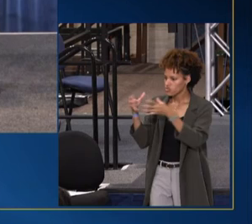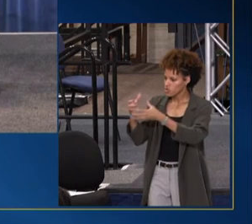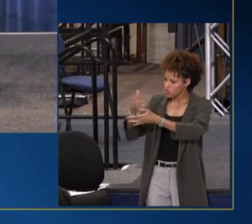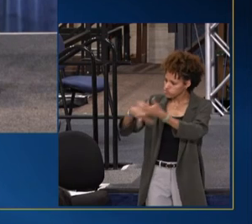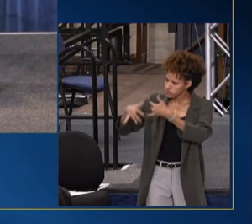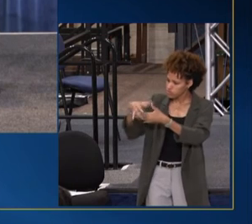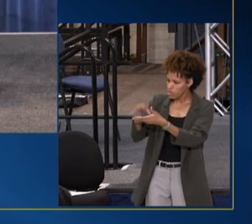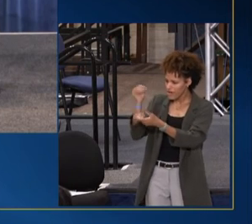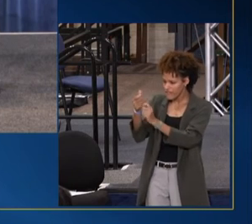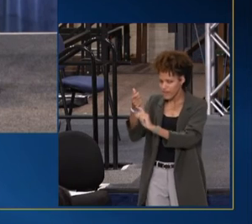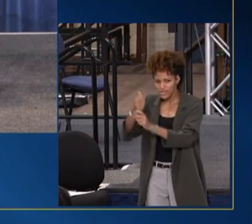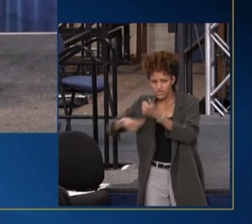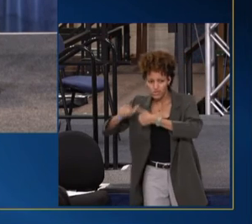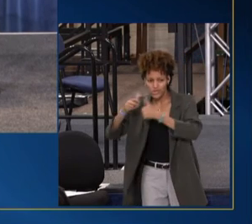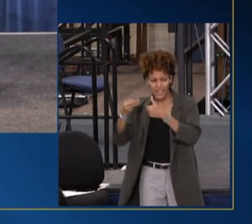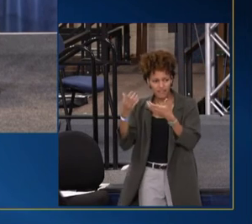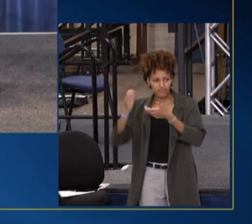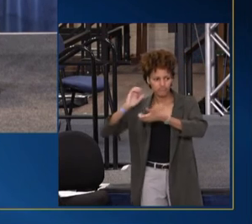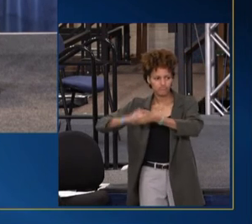another, and collaborate.